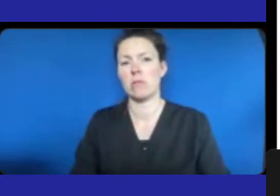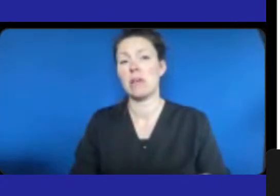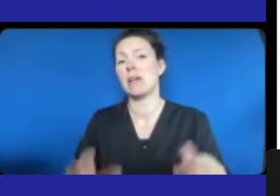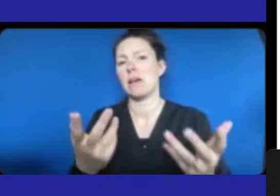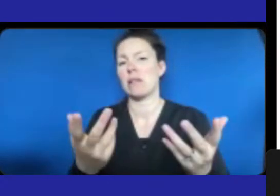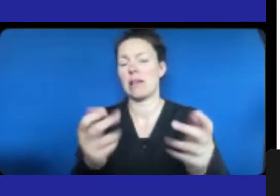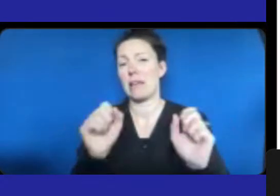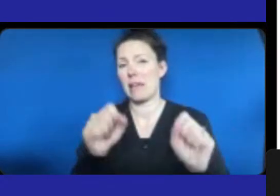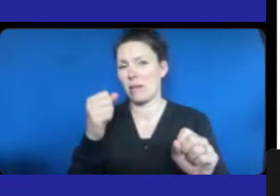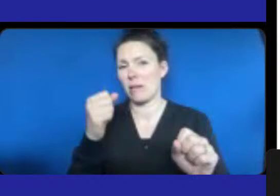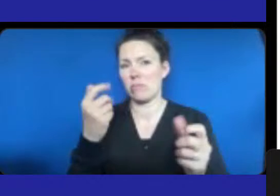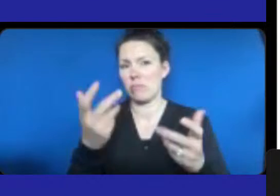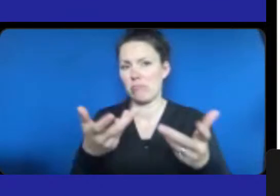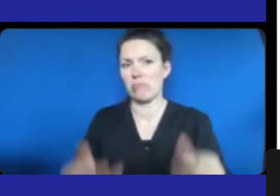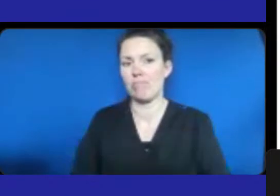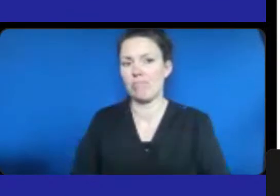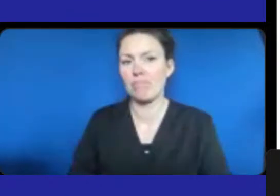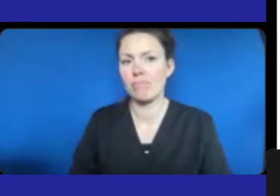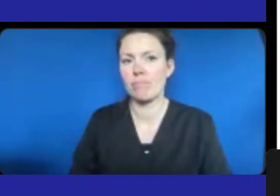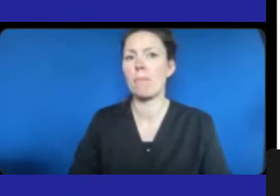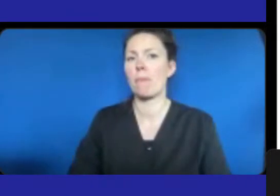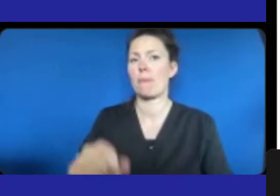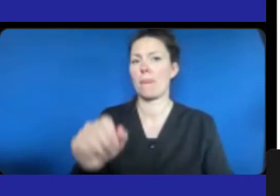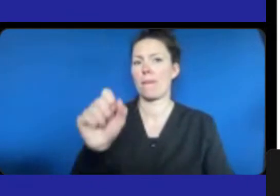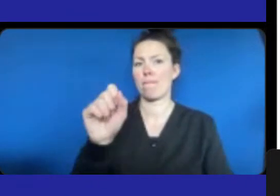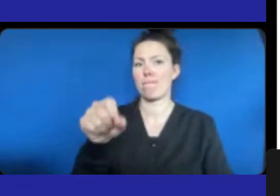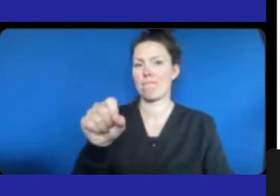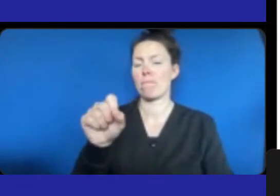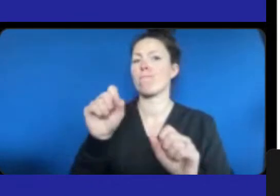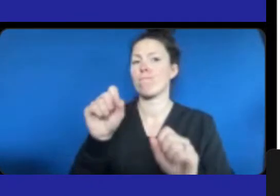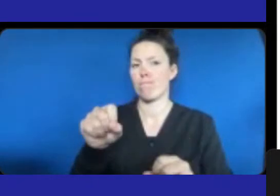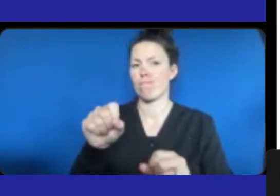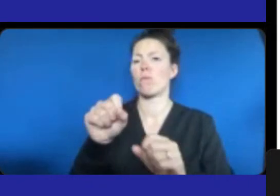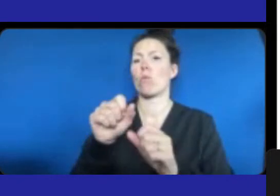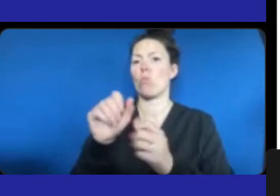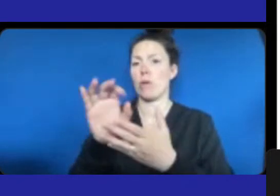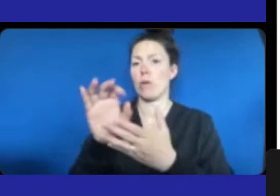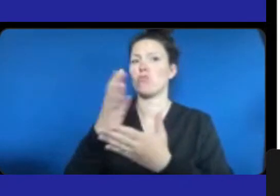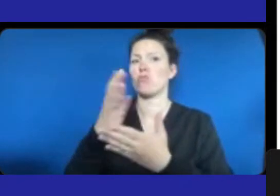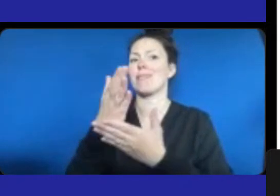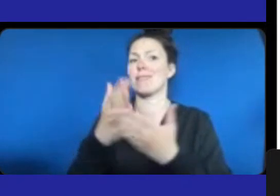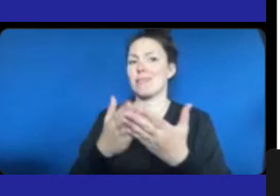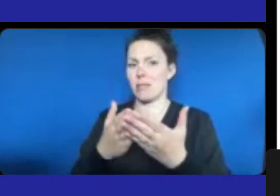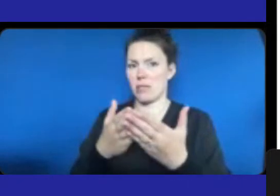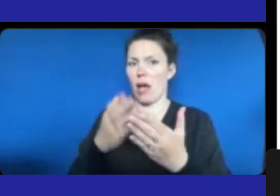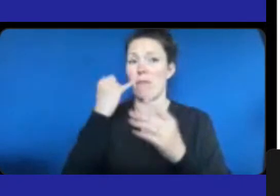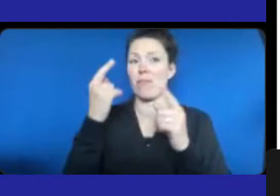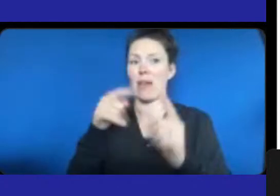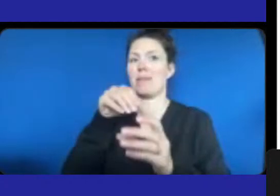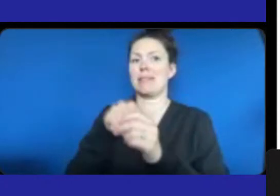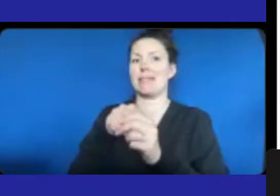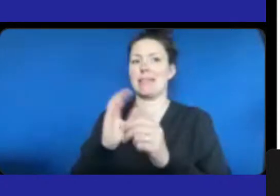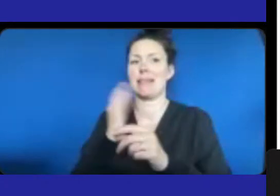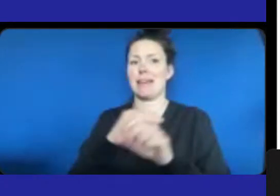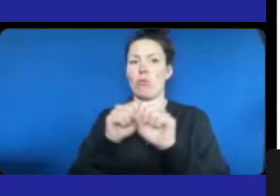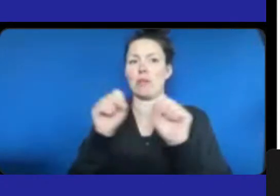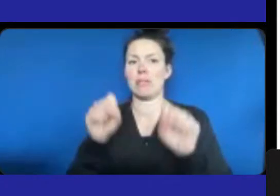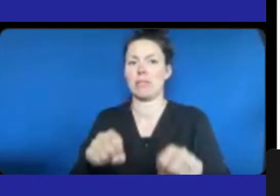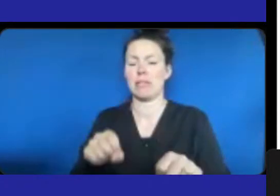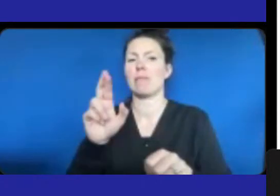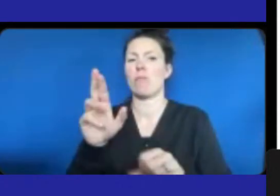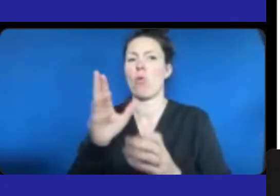able to see? We are able to track some of it if it happens in our system or through one of our